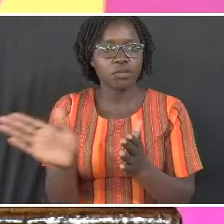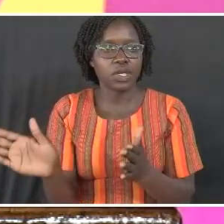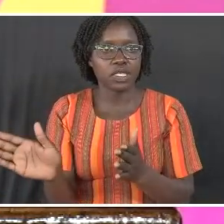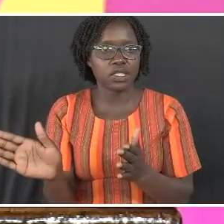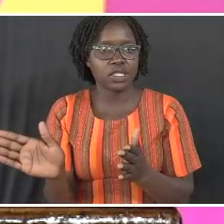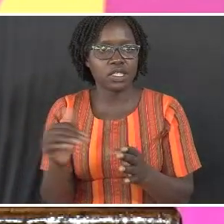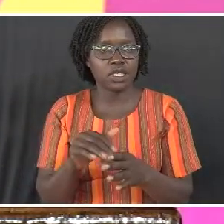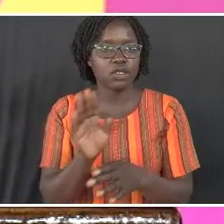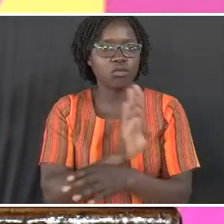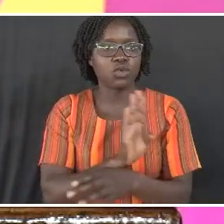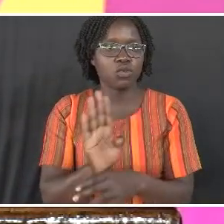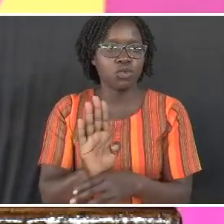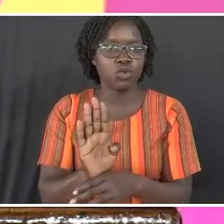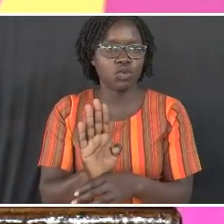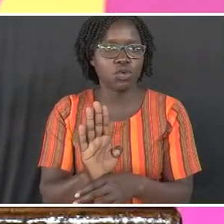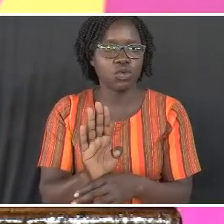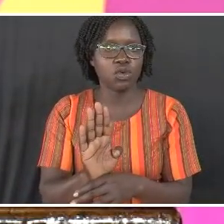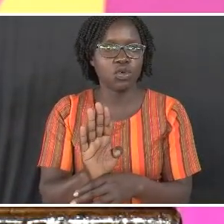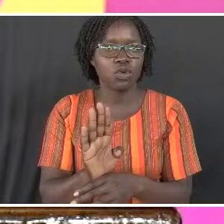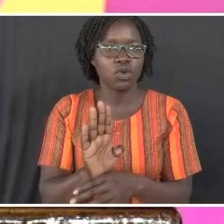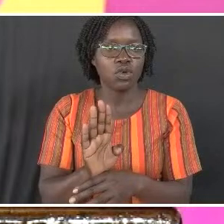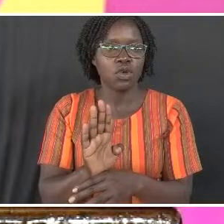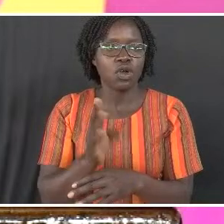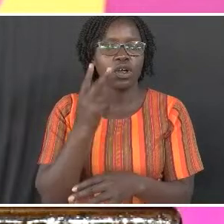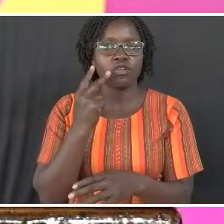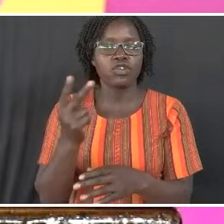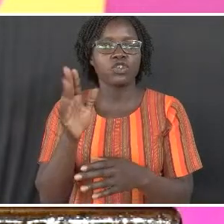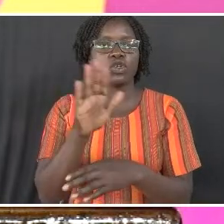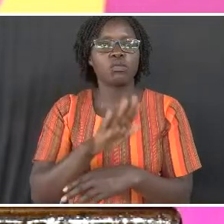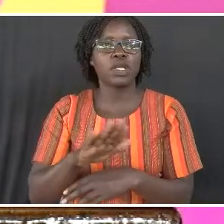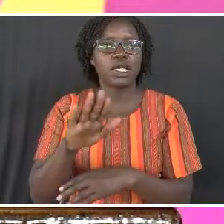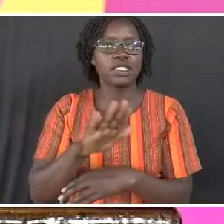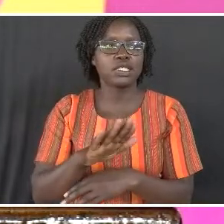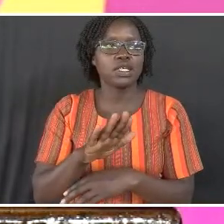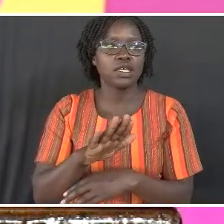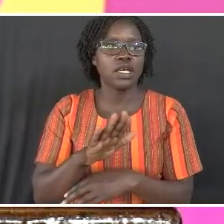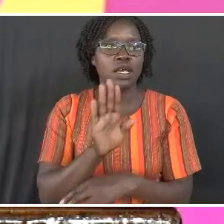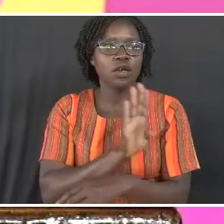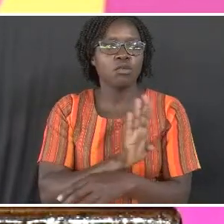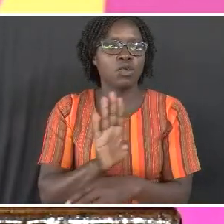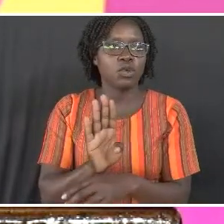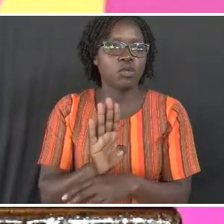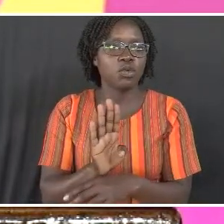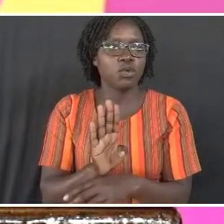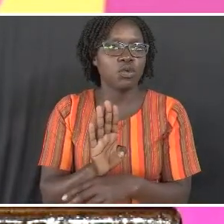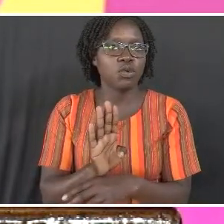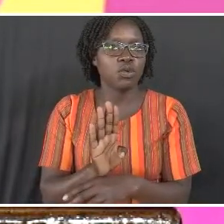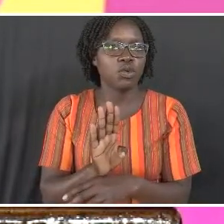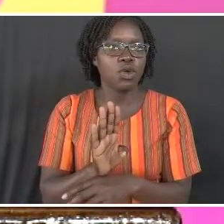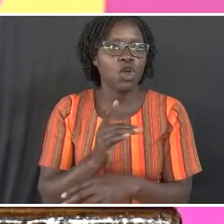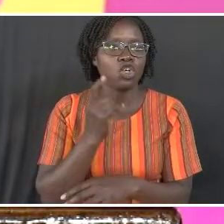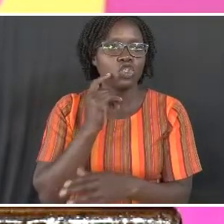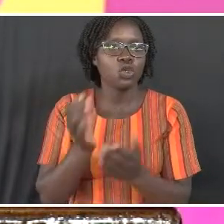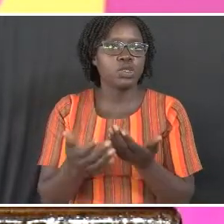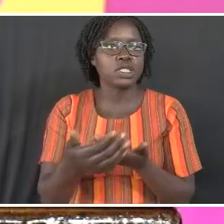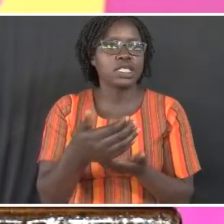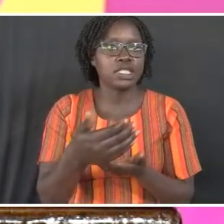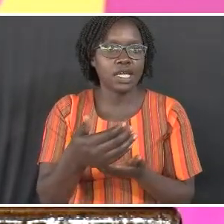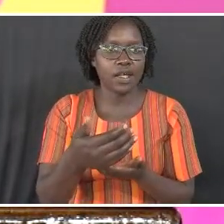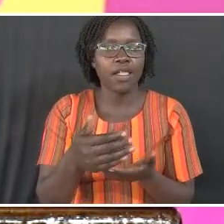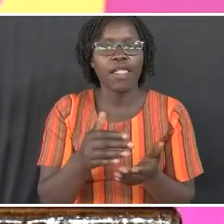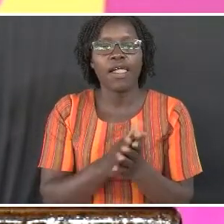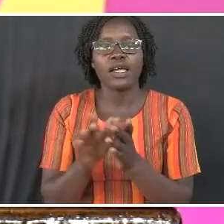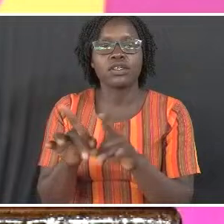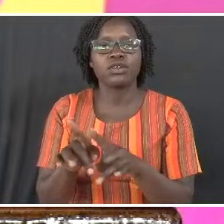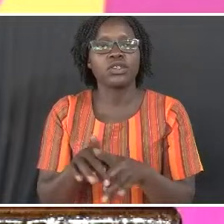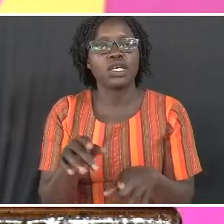in Buruburu, Vision Plaza. It's at Buruburu Shopping Center. And then